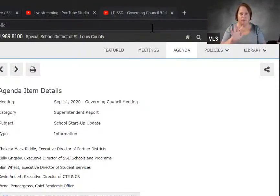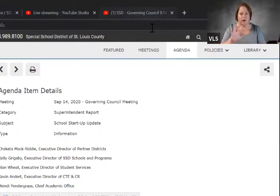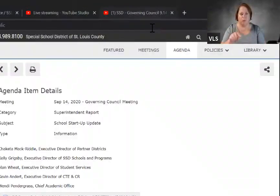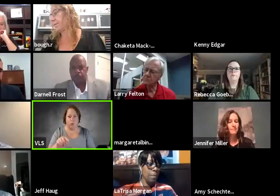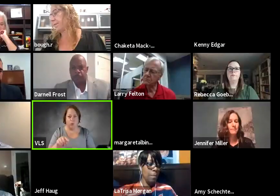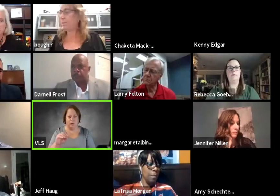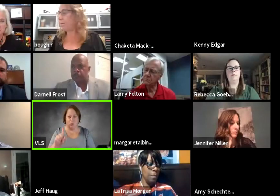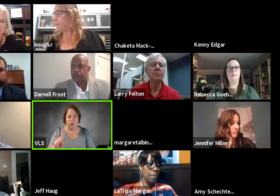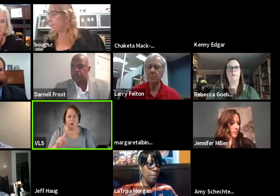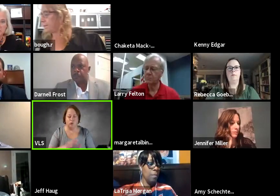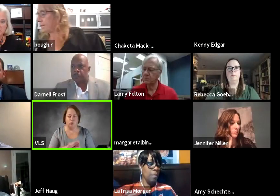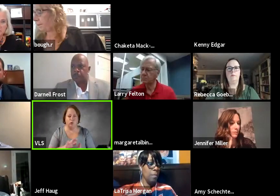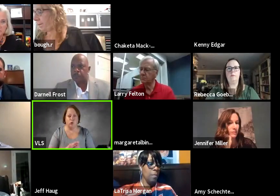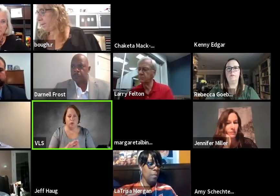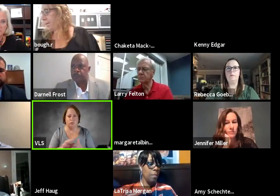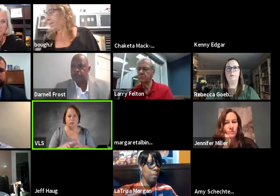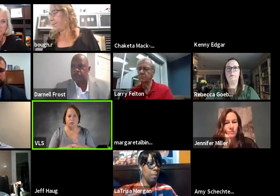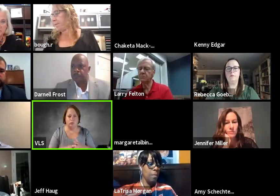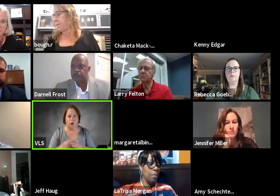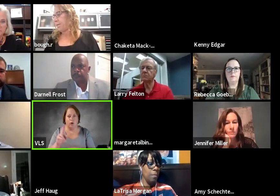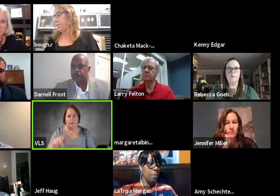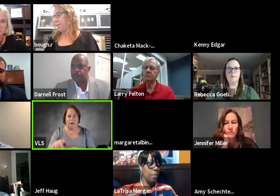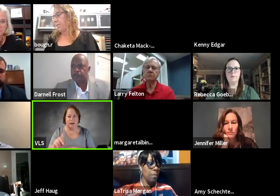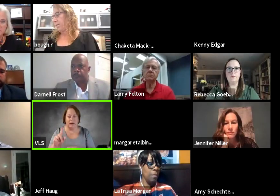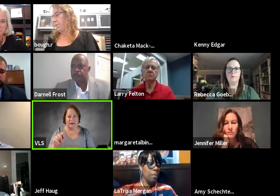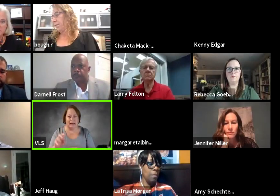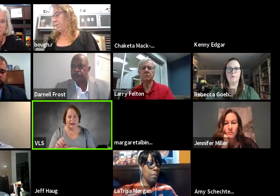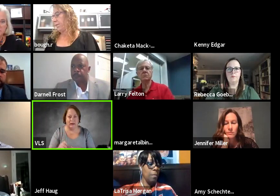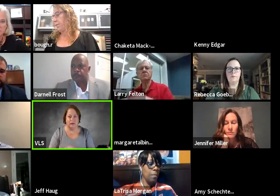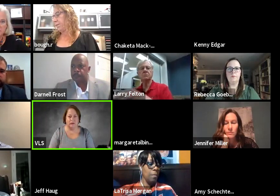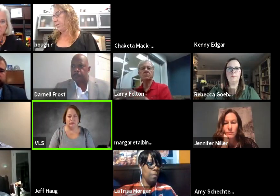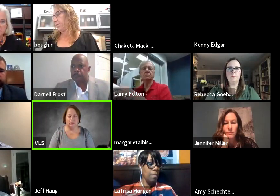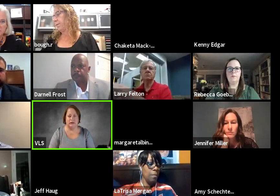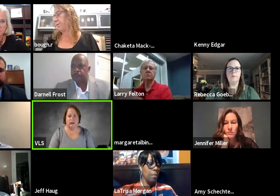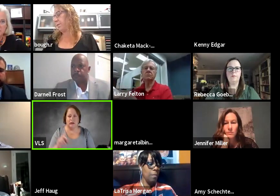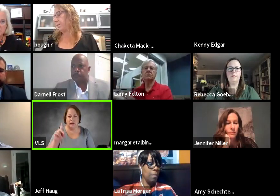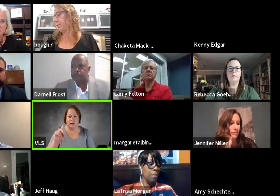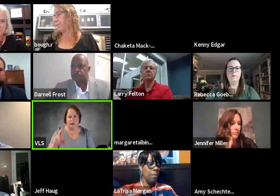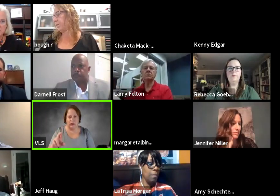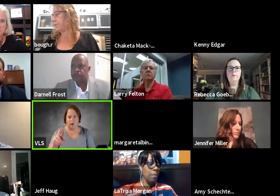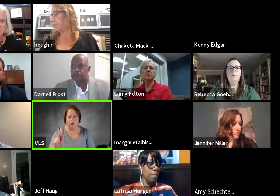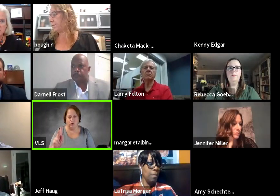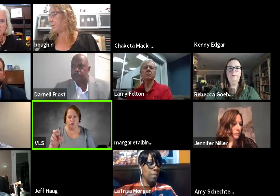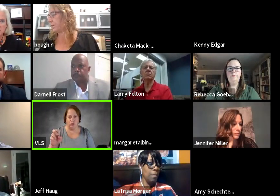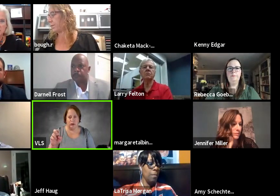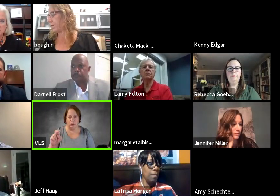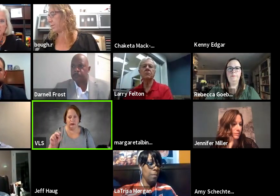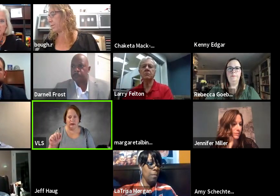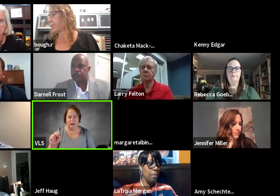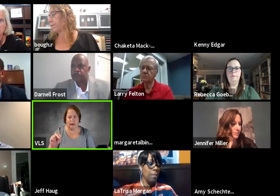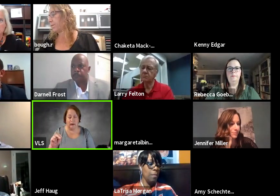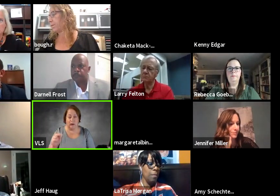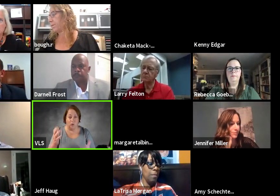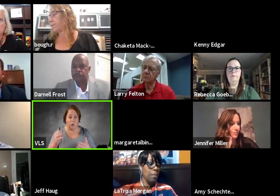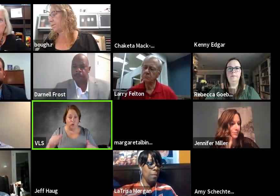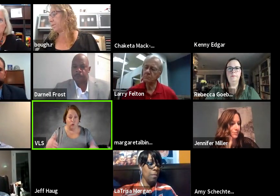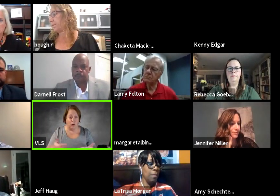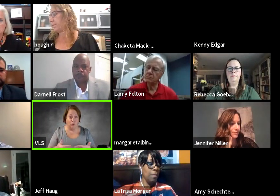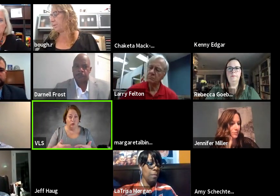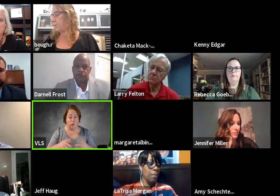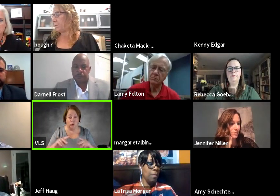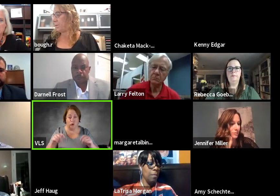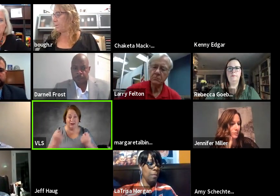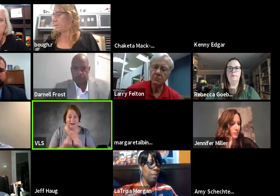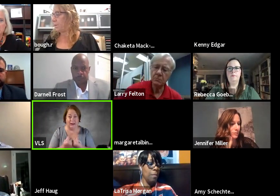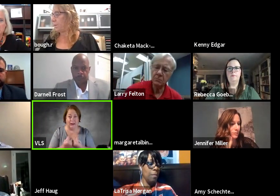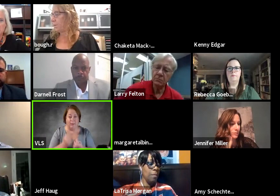school startup update. If Dr. Keenan would like to introduce her team that